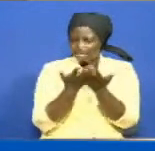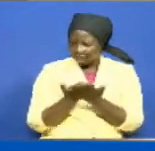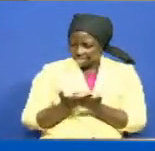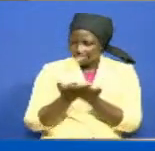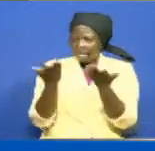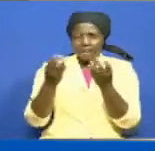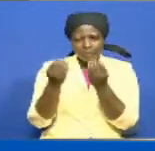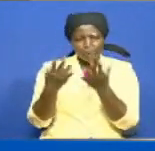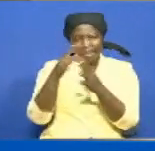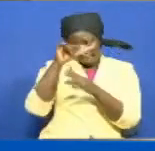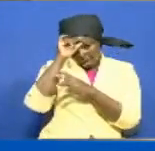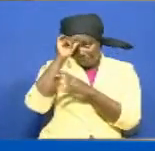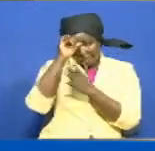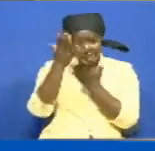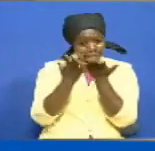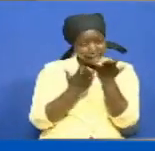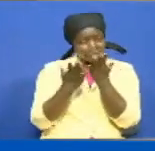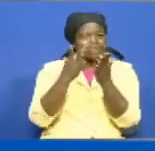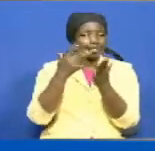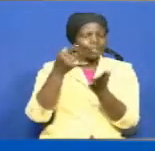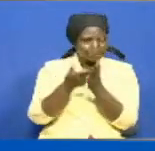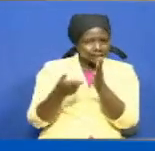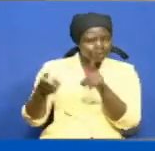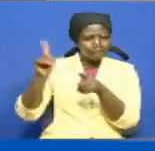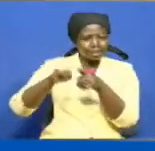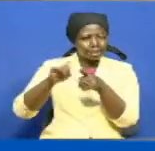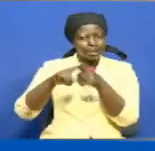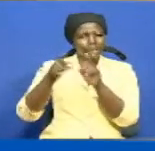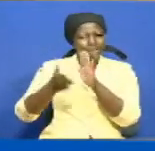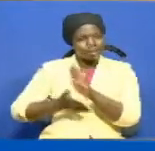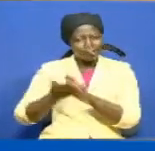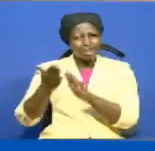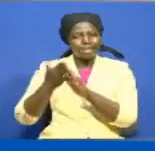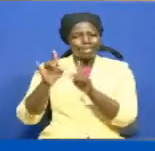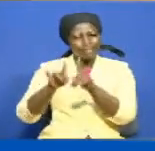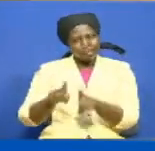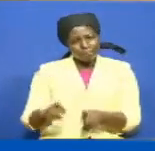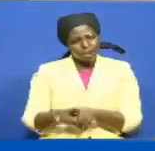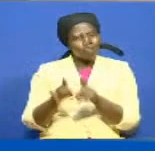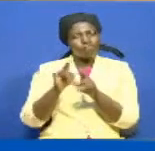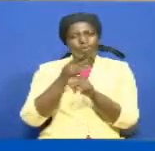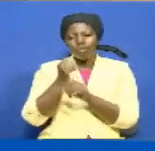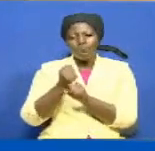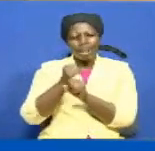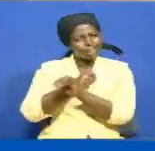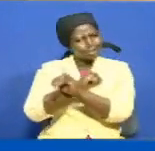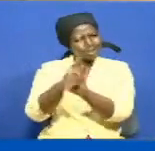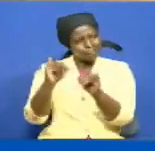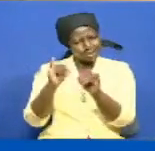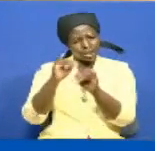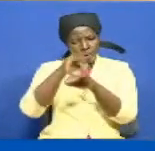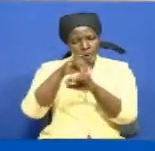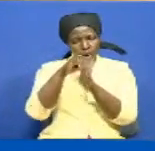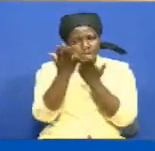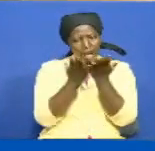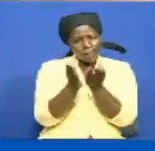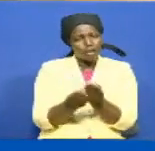government services, increasing speed and efficiency of service delivery.